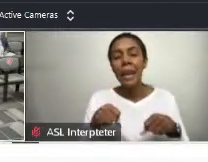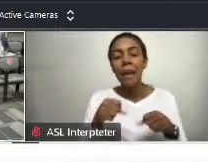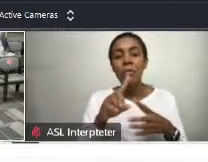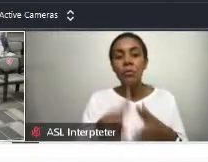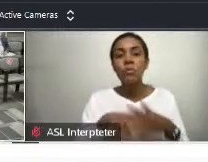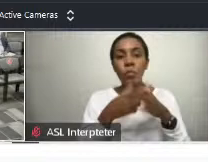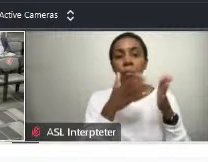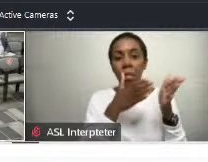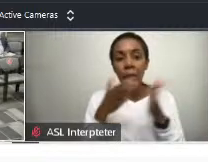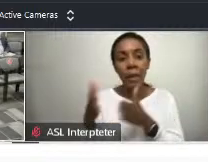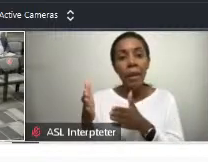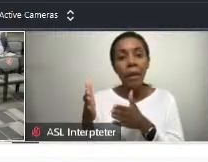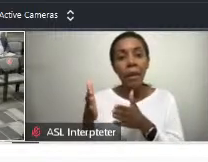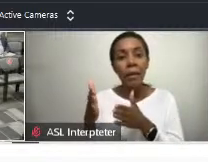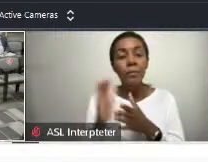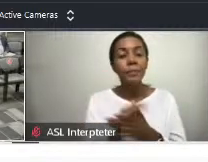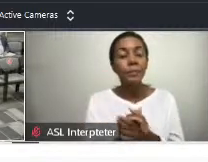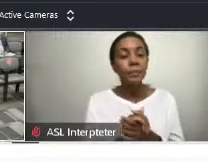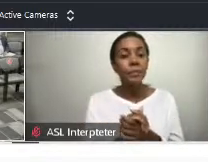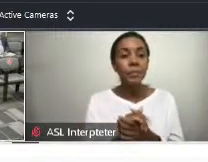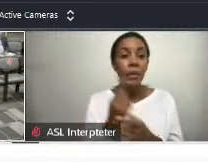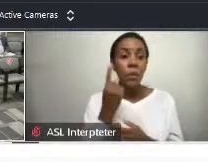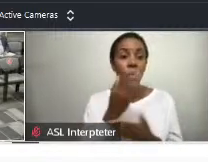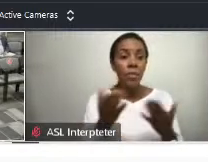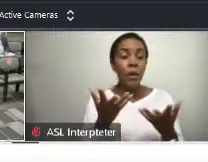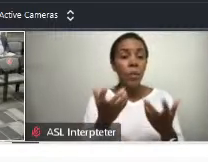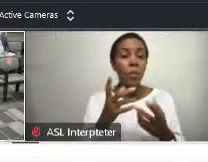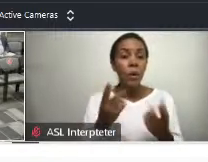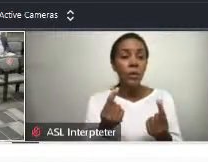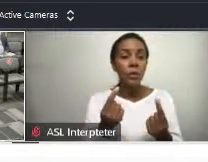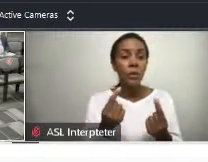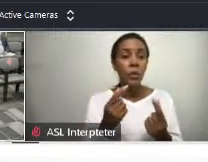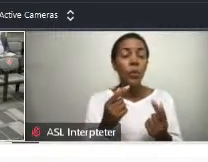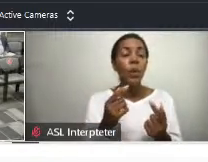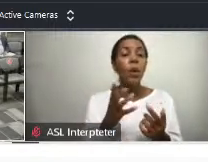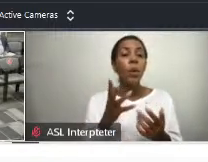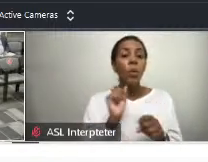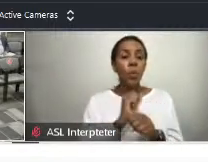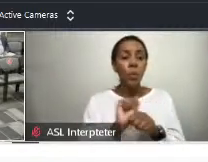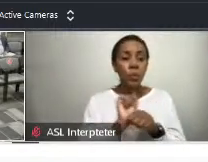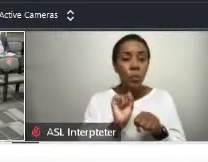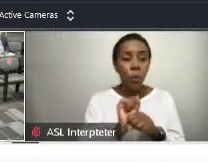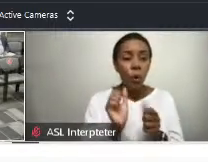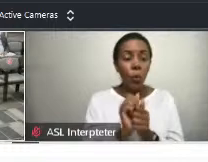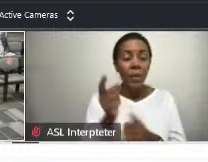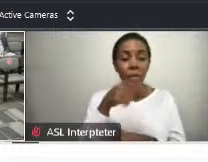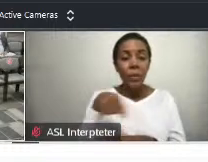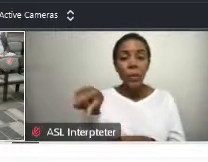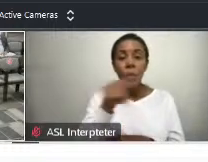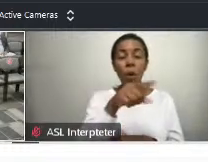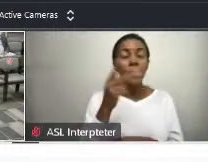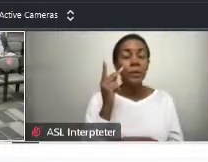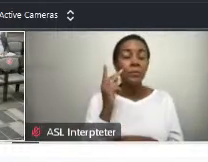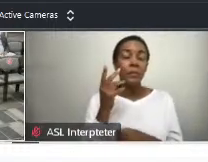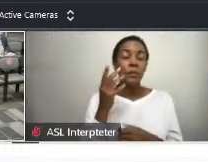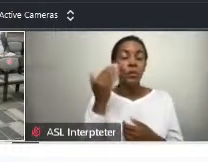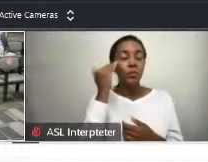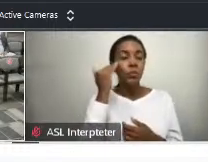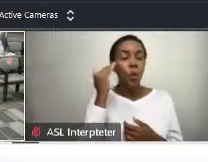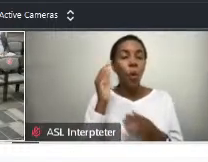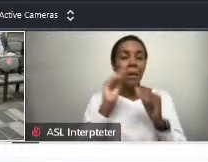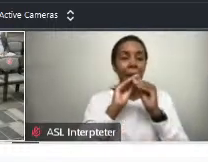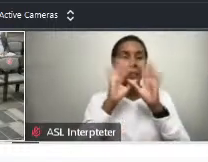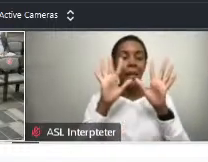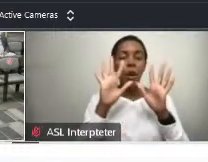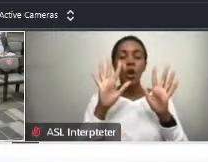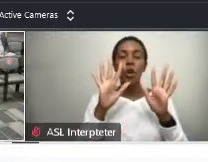for. And the one thing we just want to do is make sure that we work with you all to determine what are the outcomes we seek. What kinds